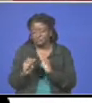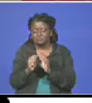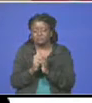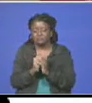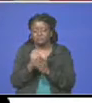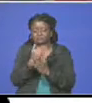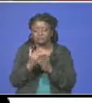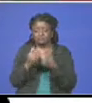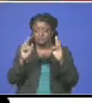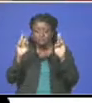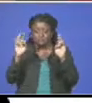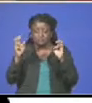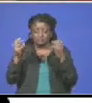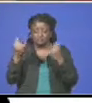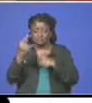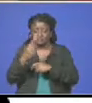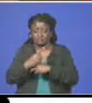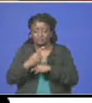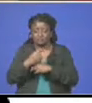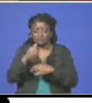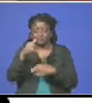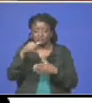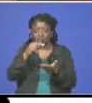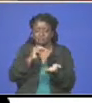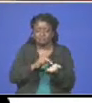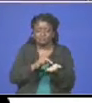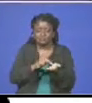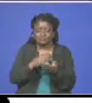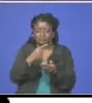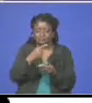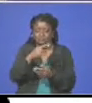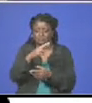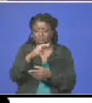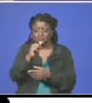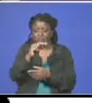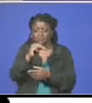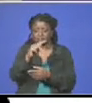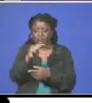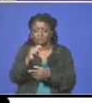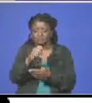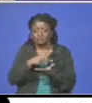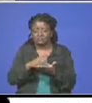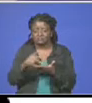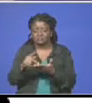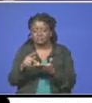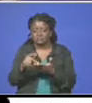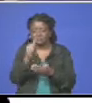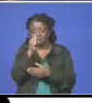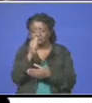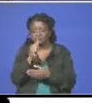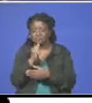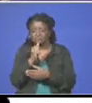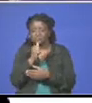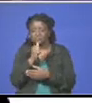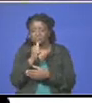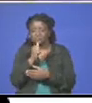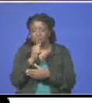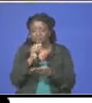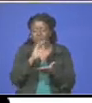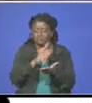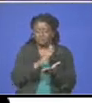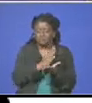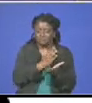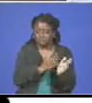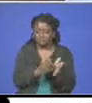Some of the topics covered at today's session include the nursing grant stipend, professional conduct of nurses and confidentiality, and preparing for academic